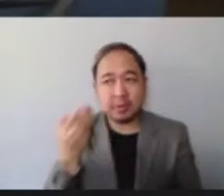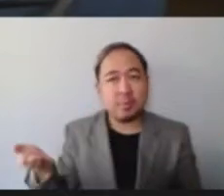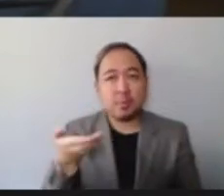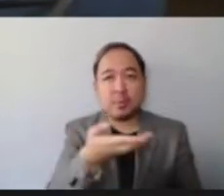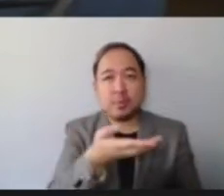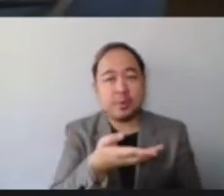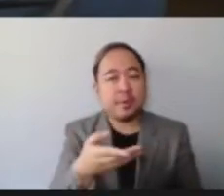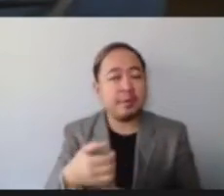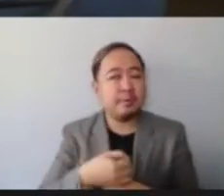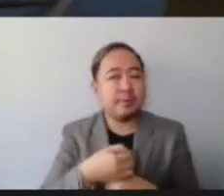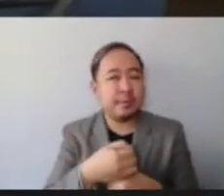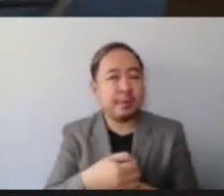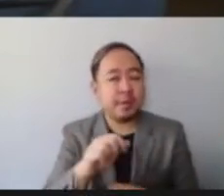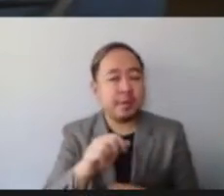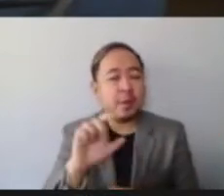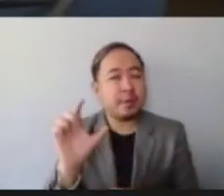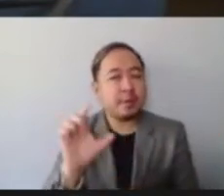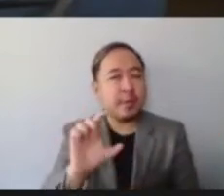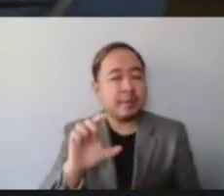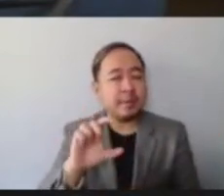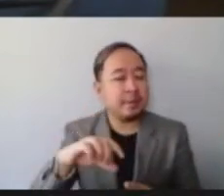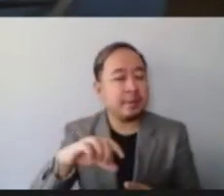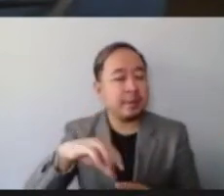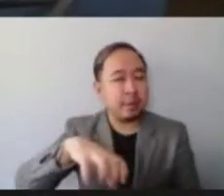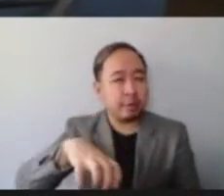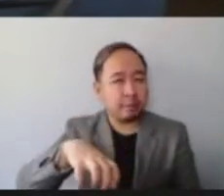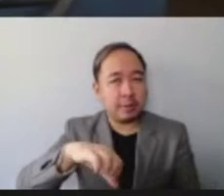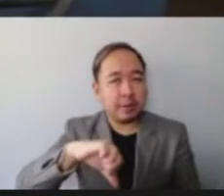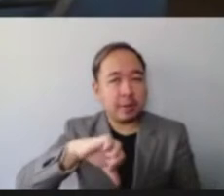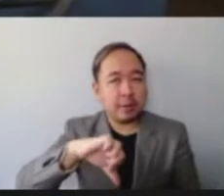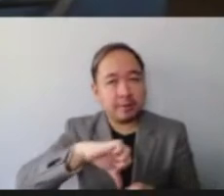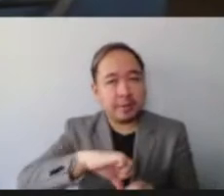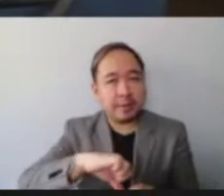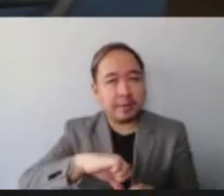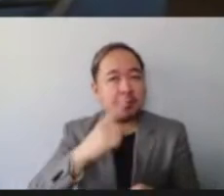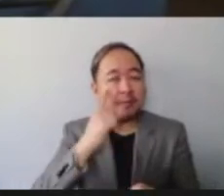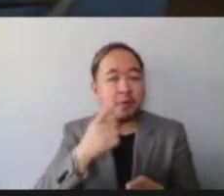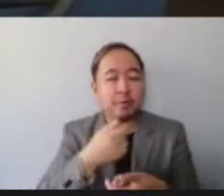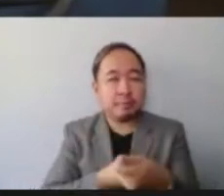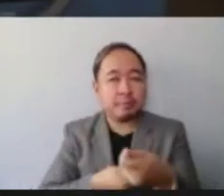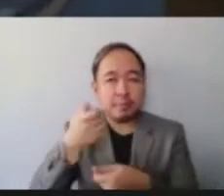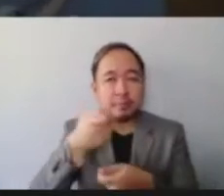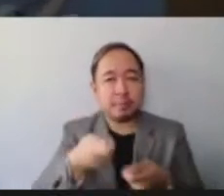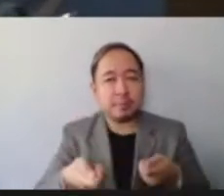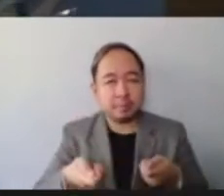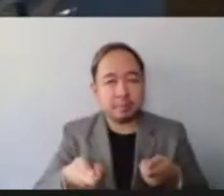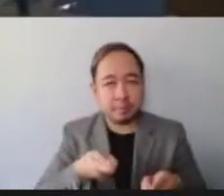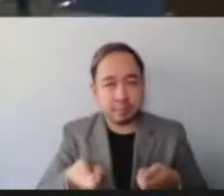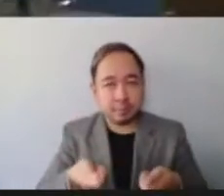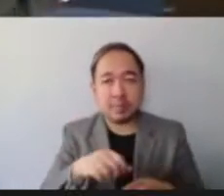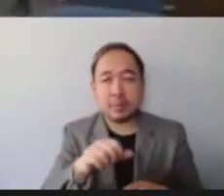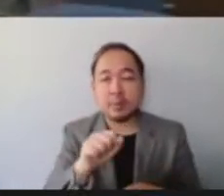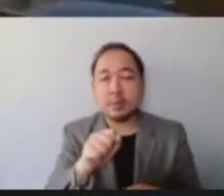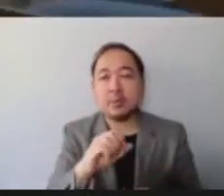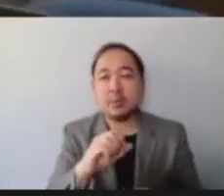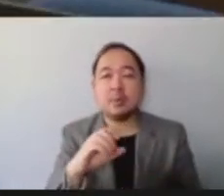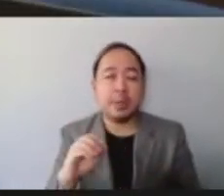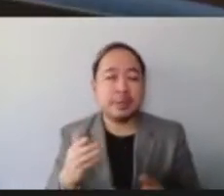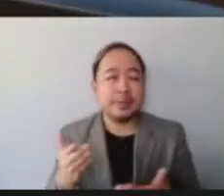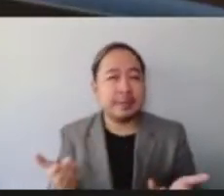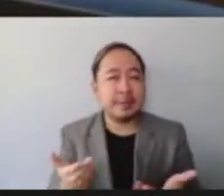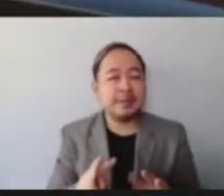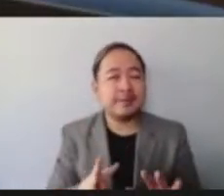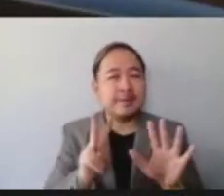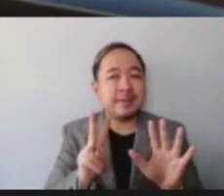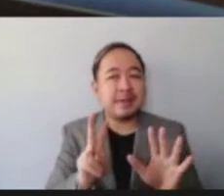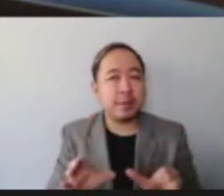distinguished delegate of the Islamic Republic of Iran for the bureau position for the senior official segment of the seventh